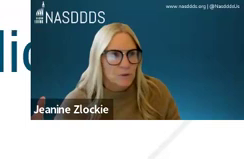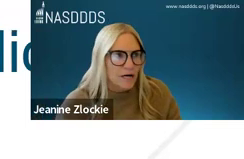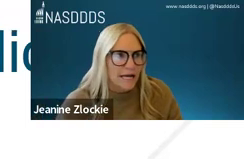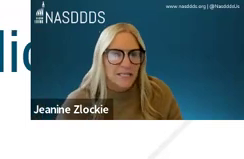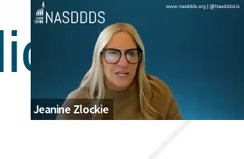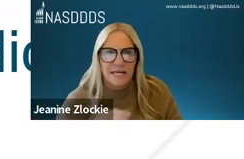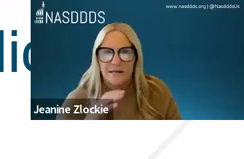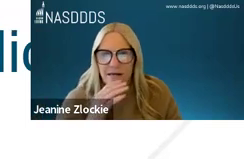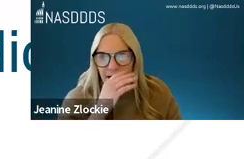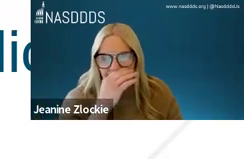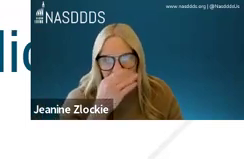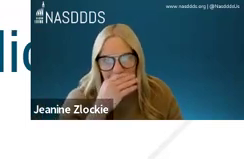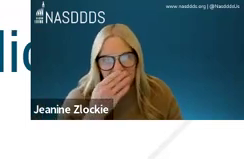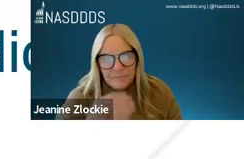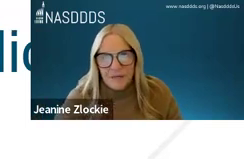disabilities, people who are aging,